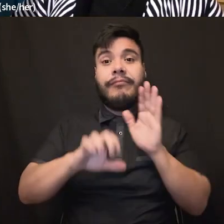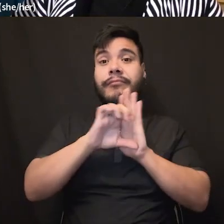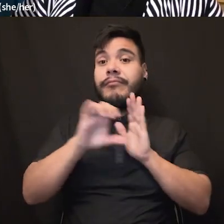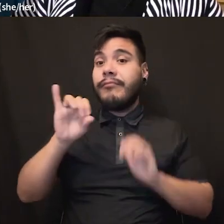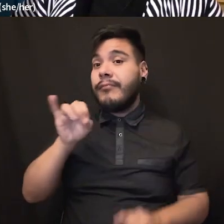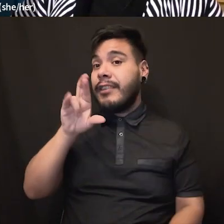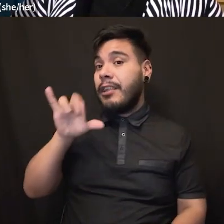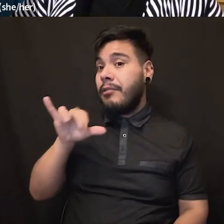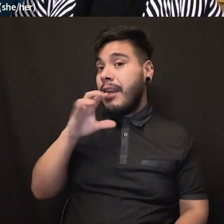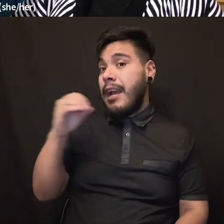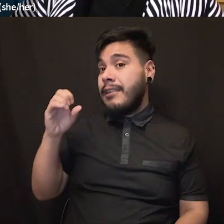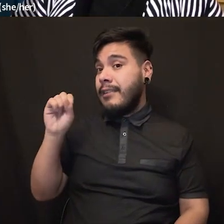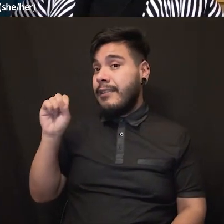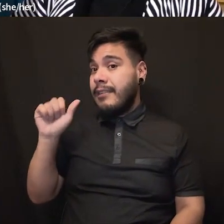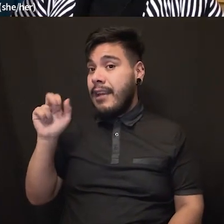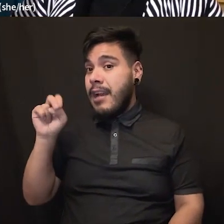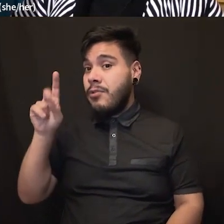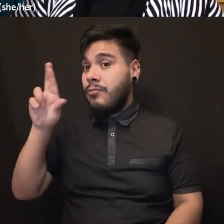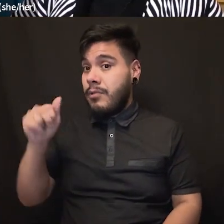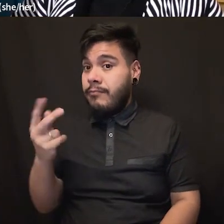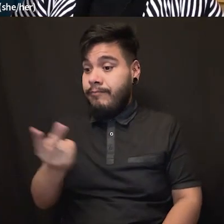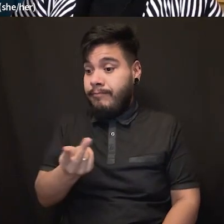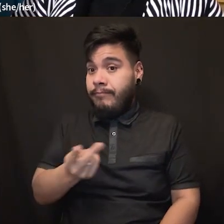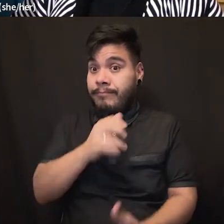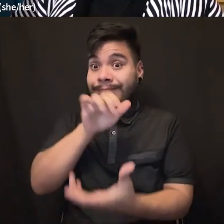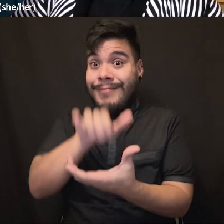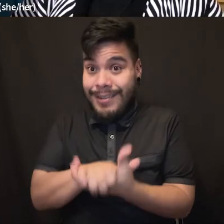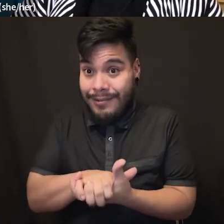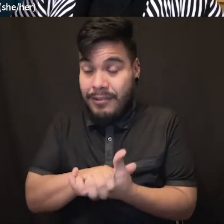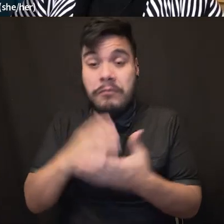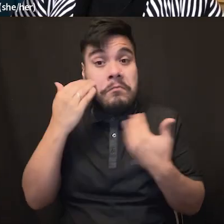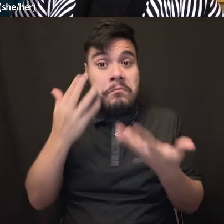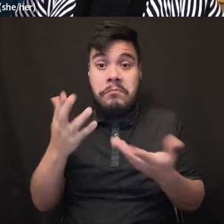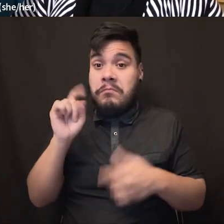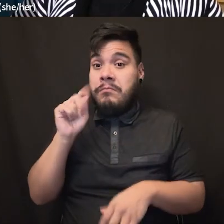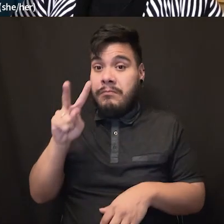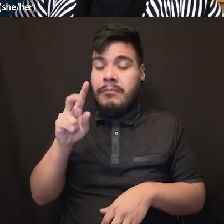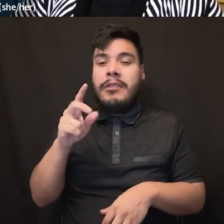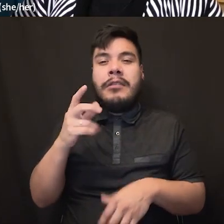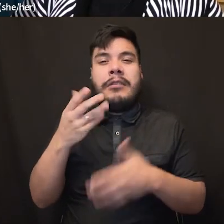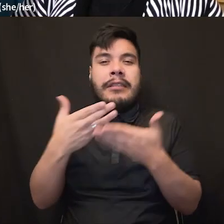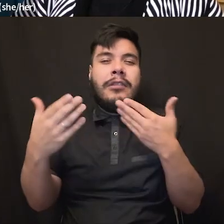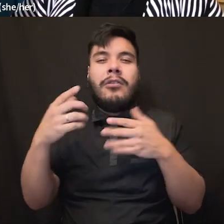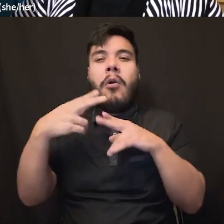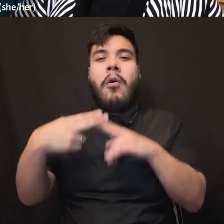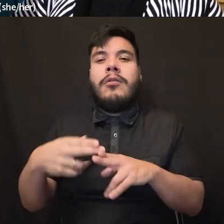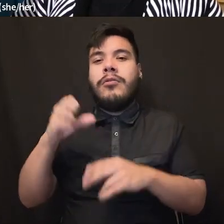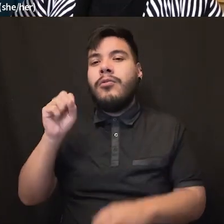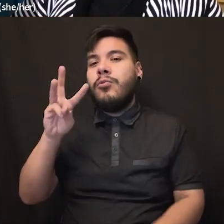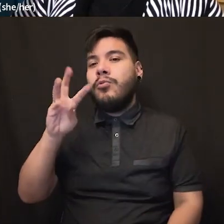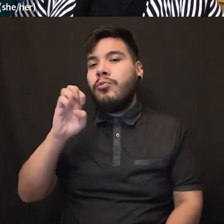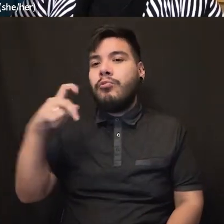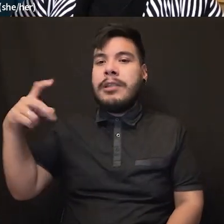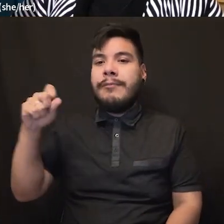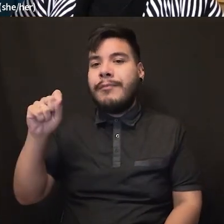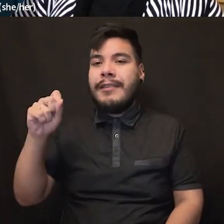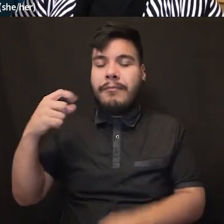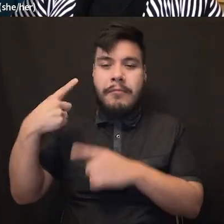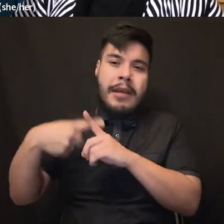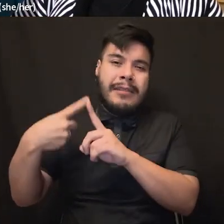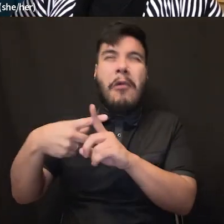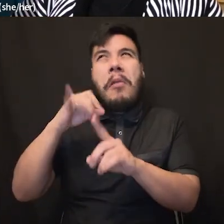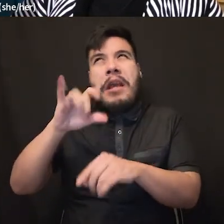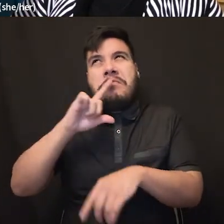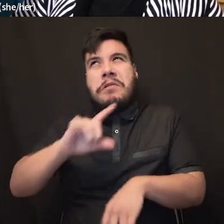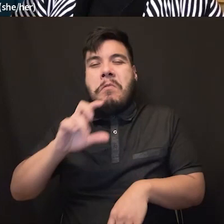my character Jerry and Sandra got married. And so it became the, like, if you don't know television, but there's these things called sweeps months, where this is really more an old